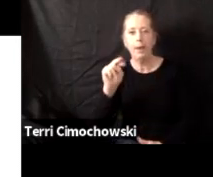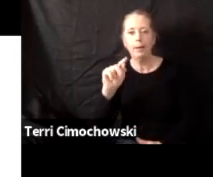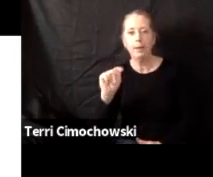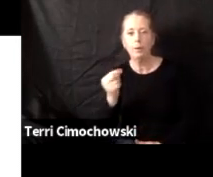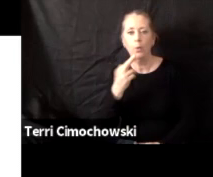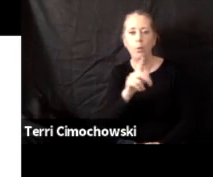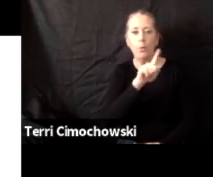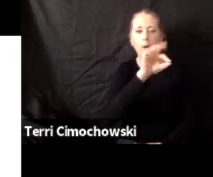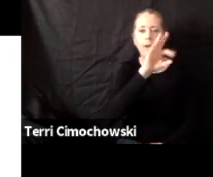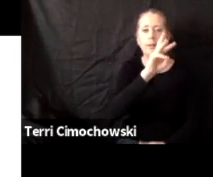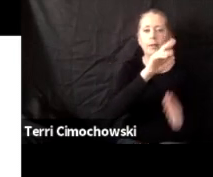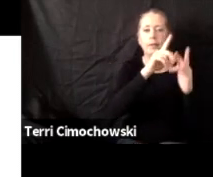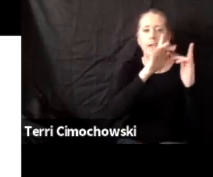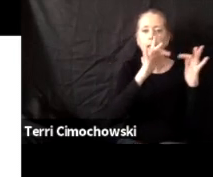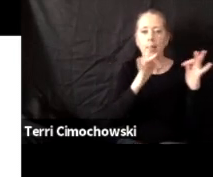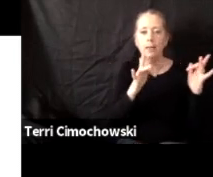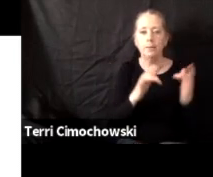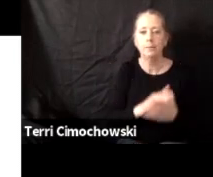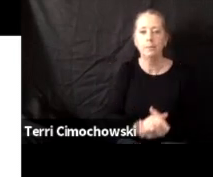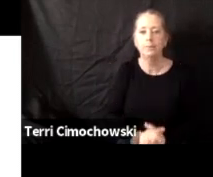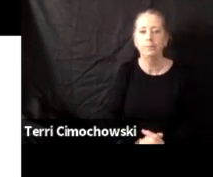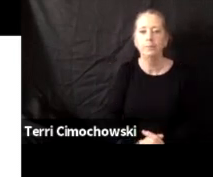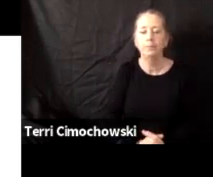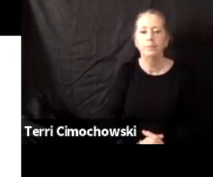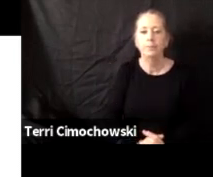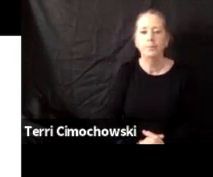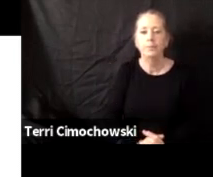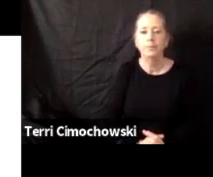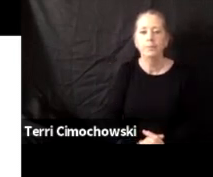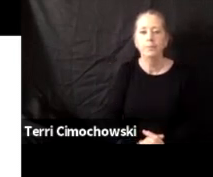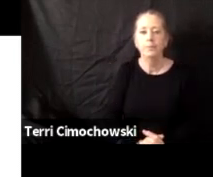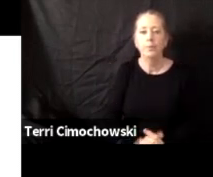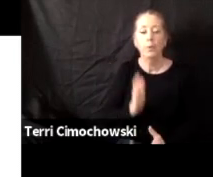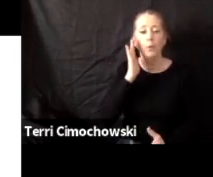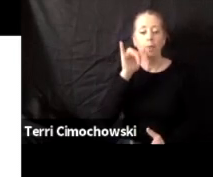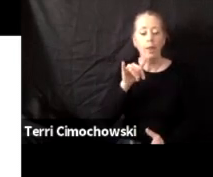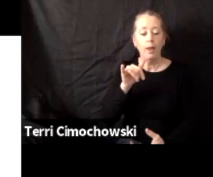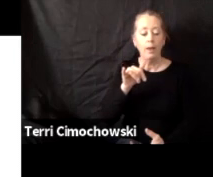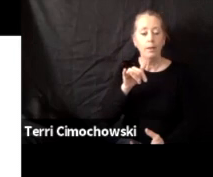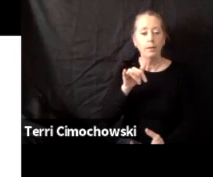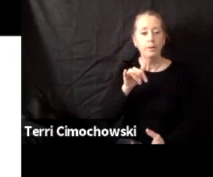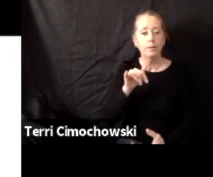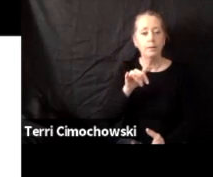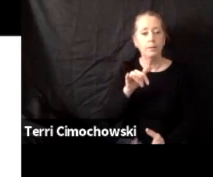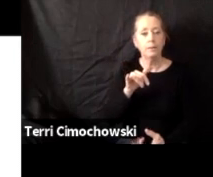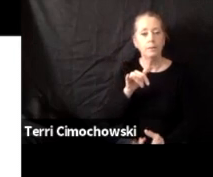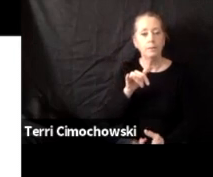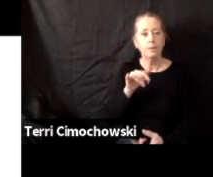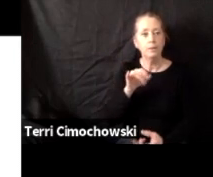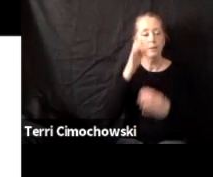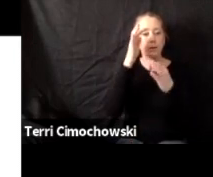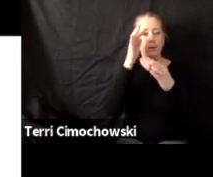do the 196 Online route? So will the determination of whether or not we retain a seat at the Magnet